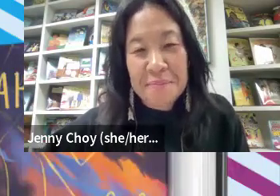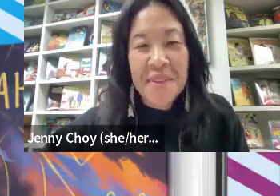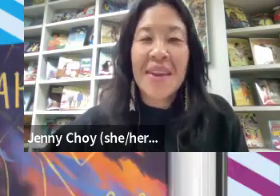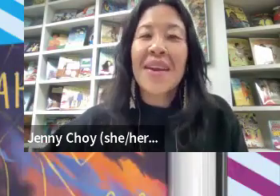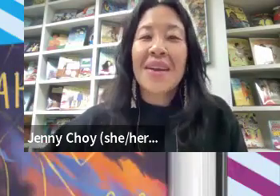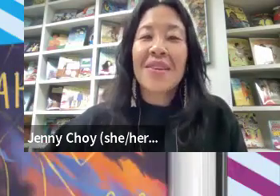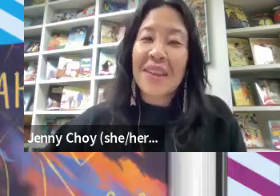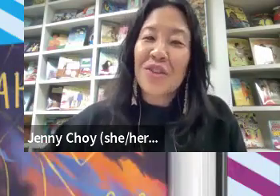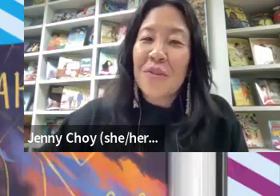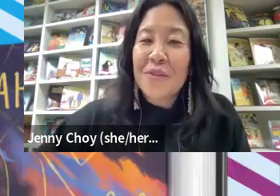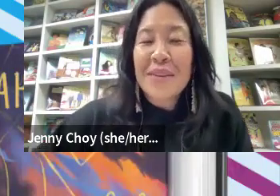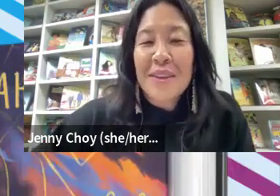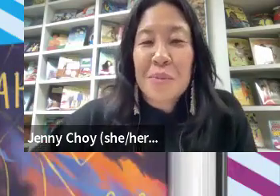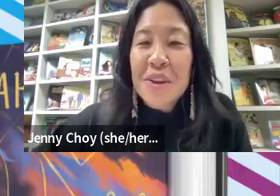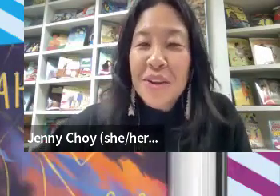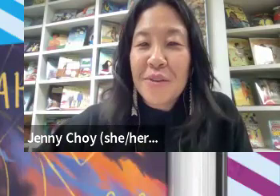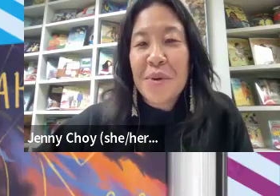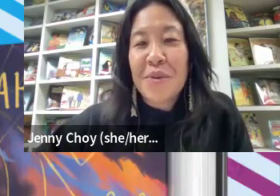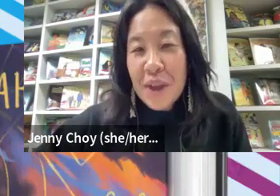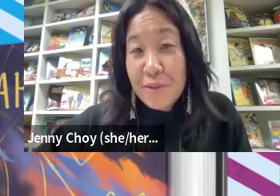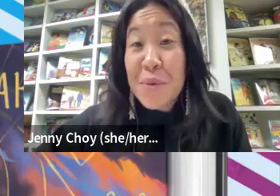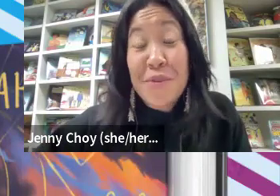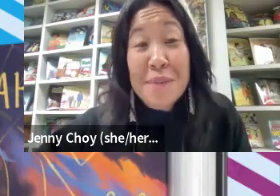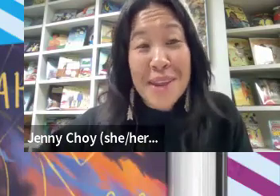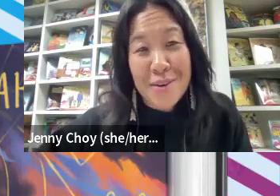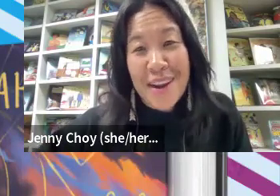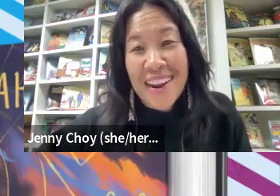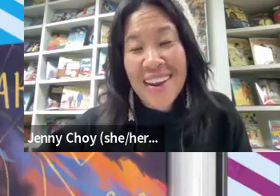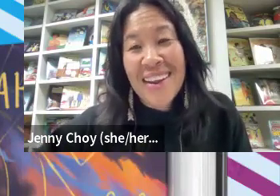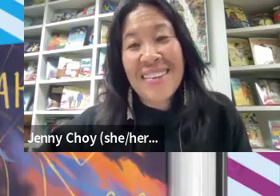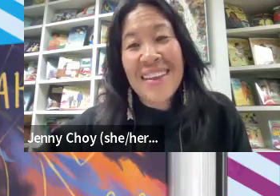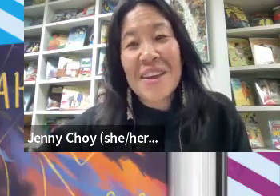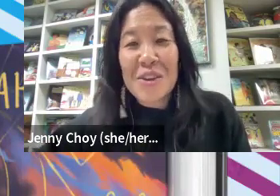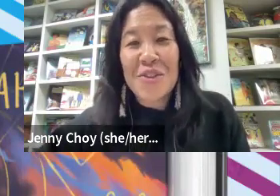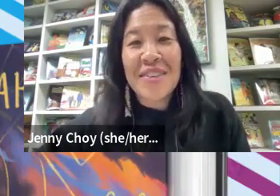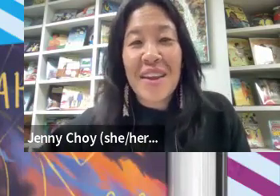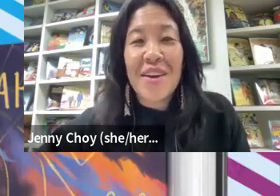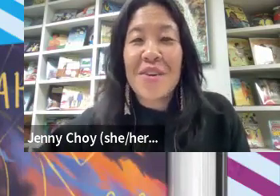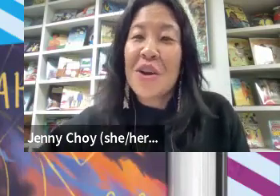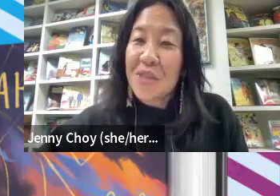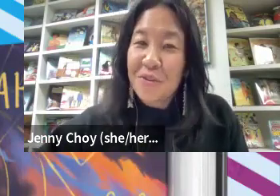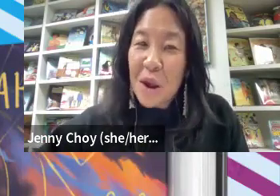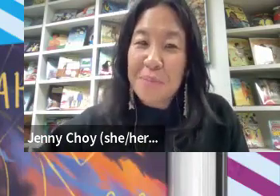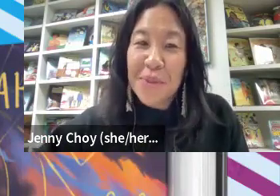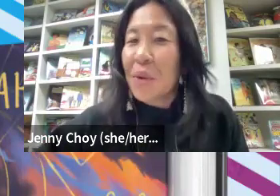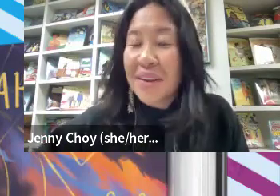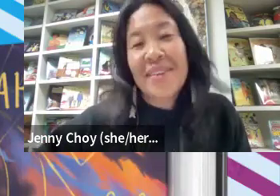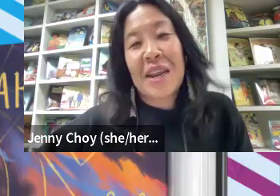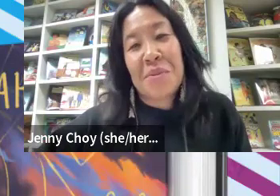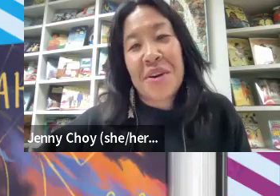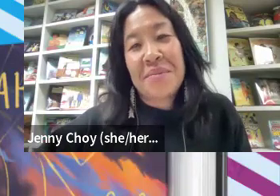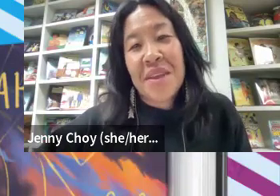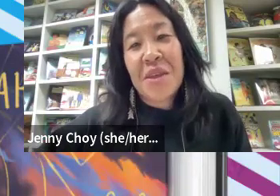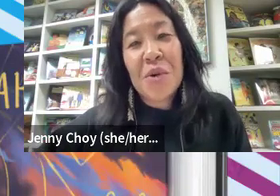ability. She says she often finds inspiration from her family in her writing, saying the countries they're from don't